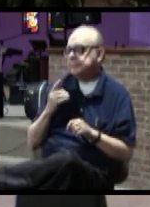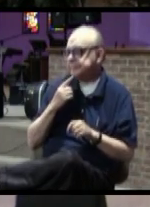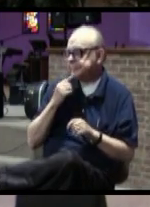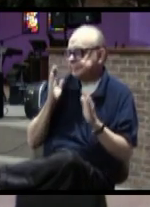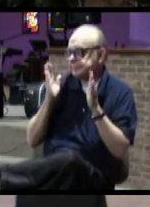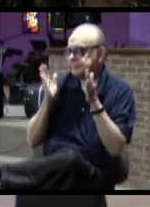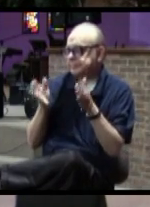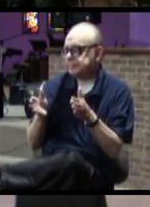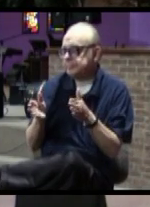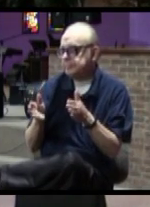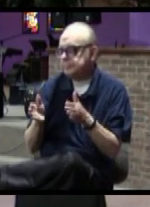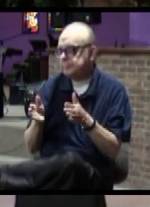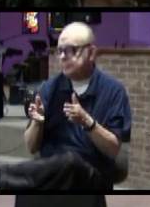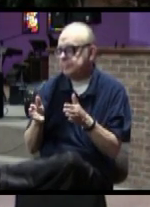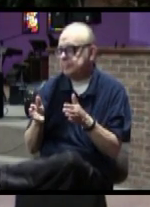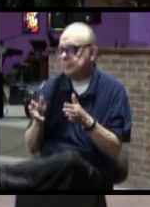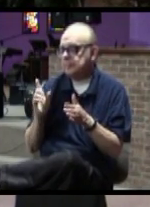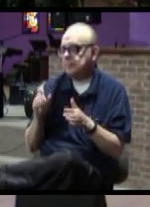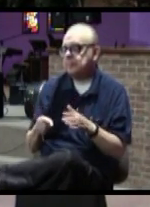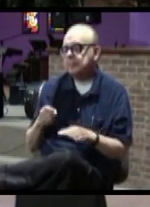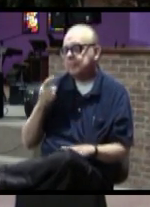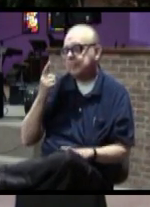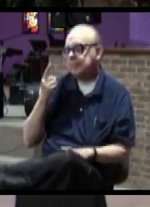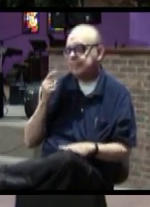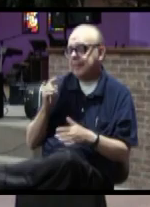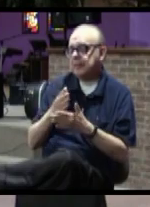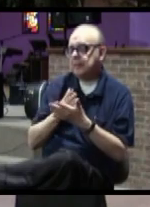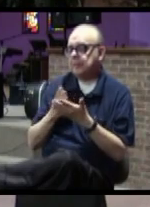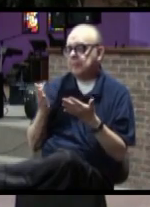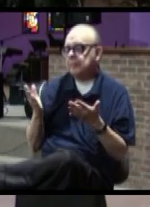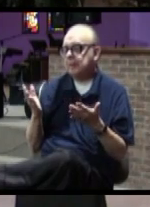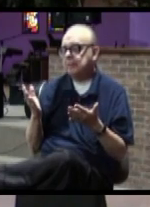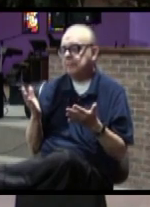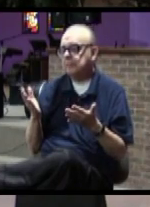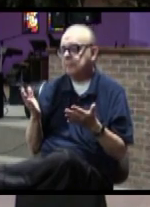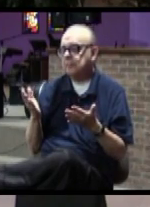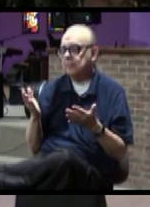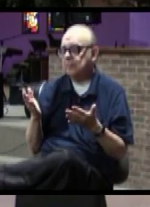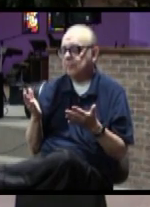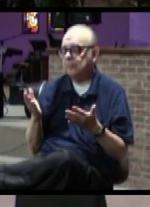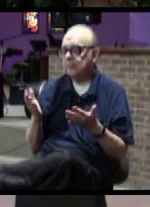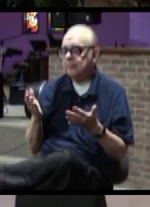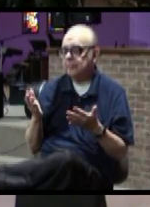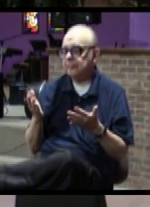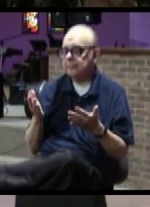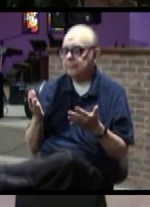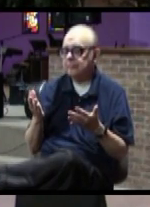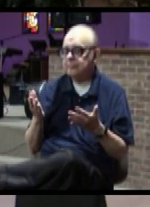But when God says, listen, you need to understand something.